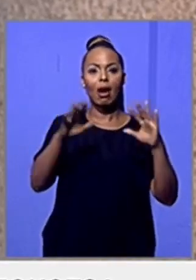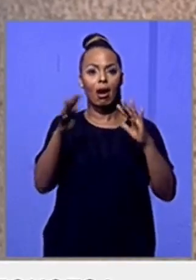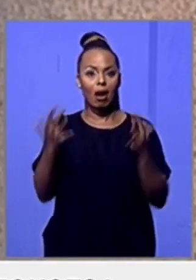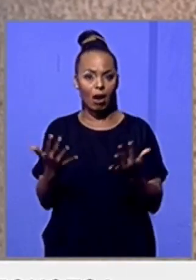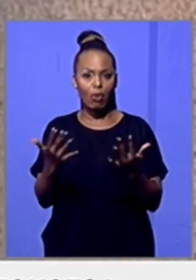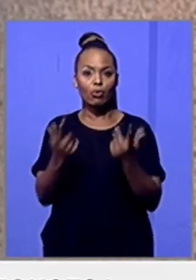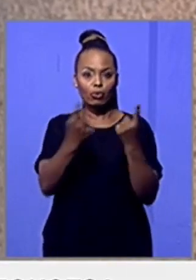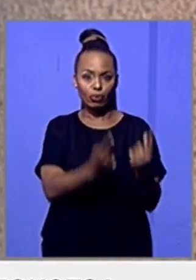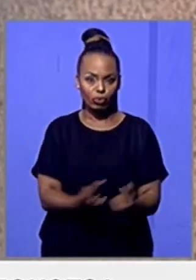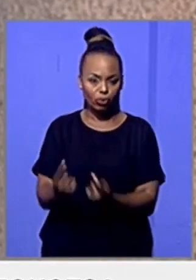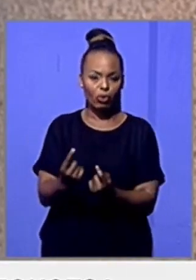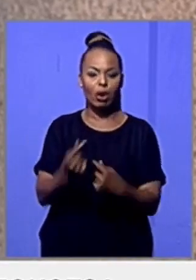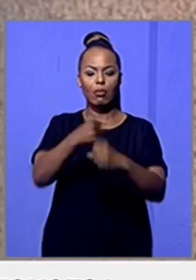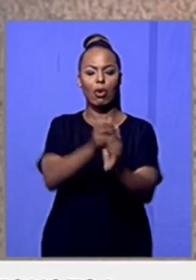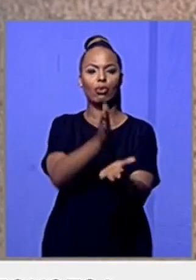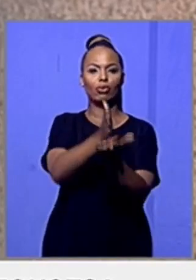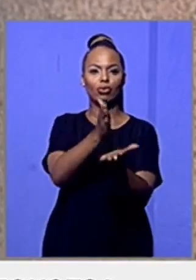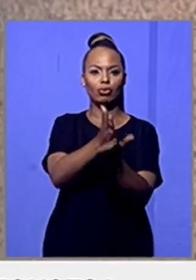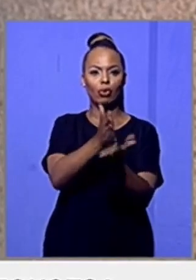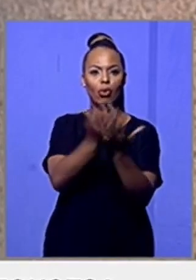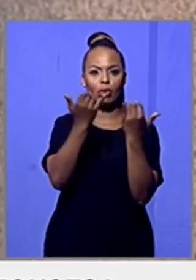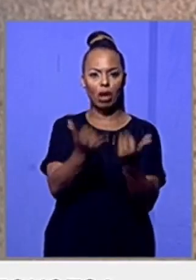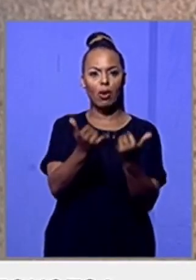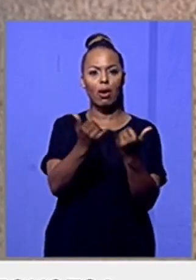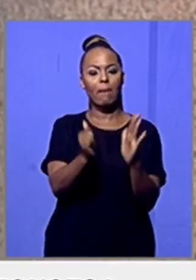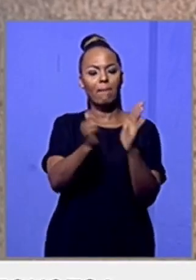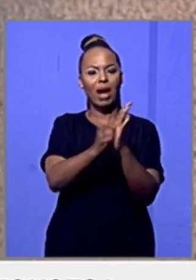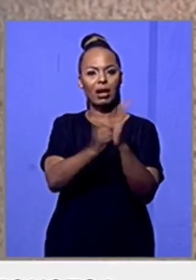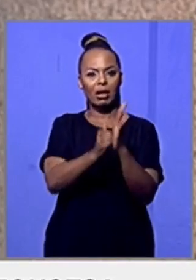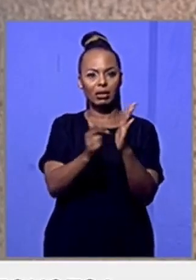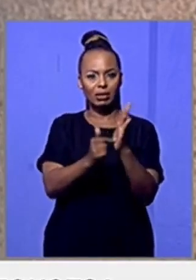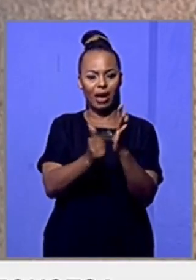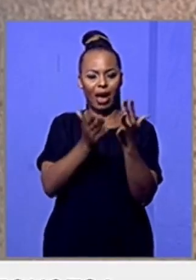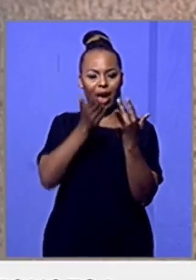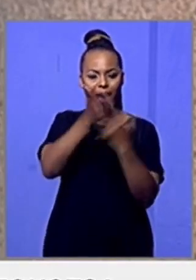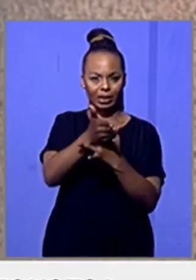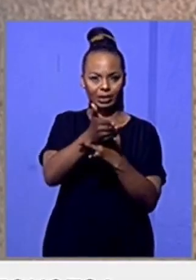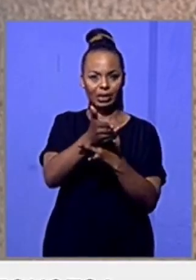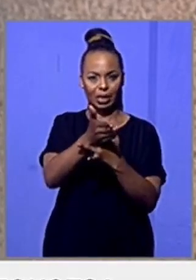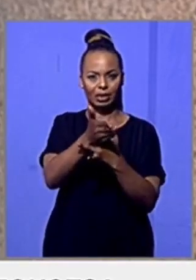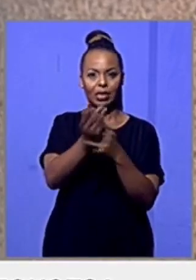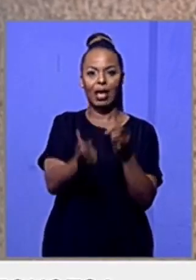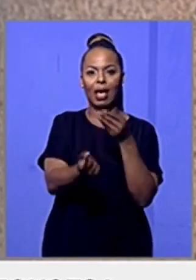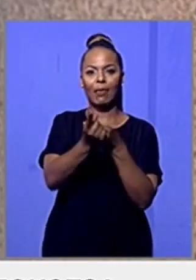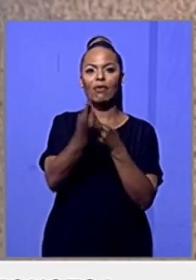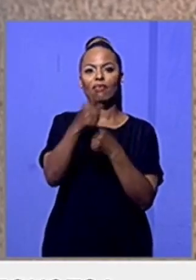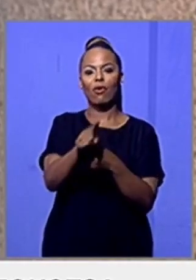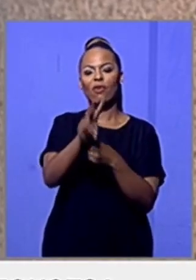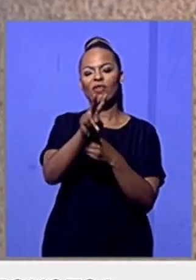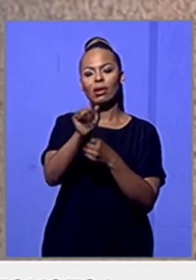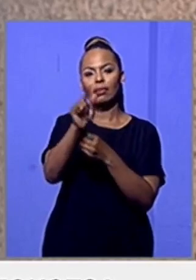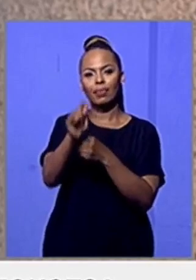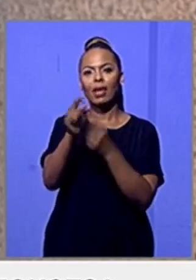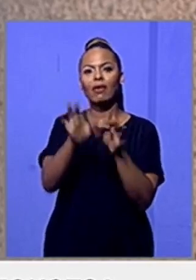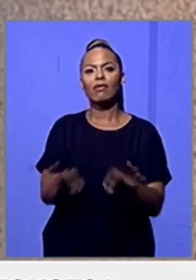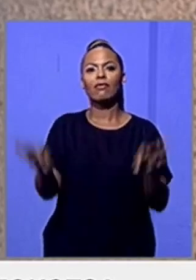by ensuring greater market access for value-added South